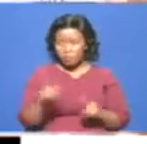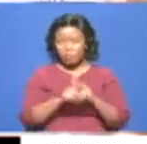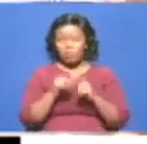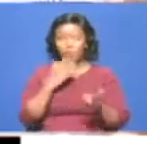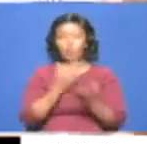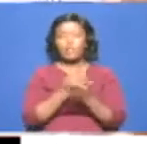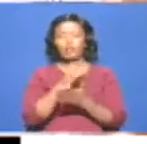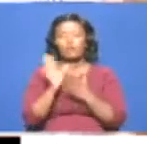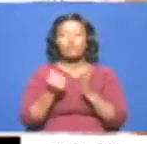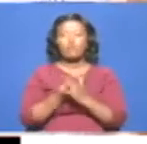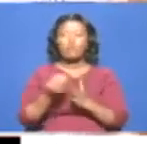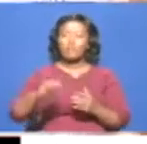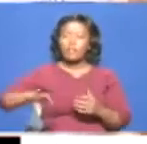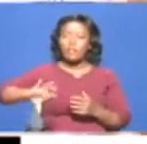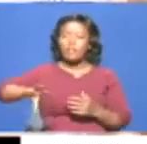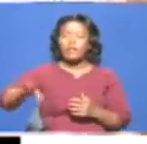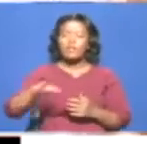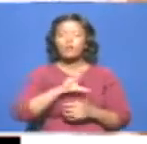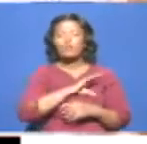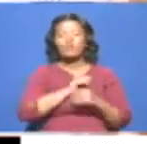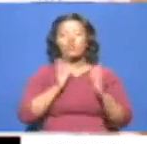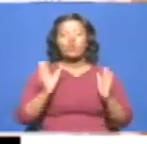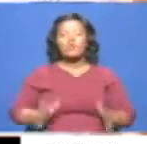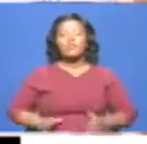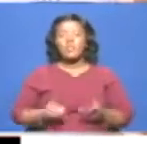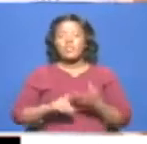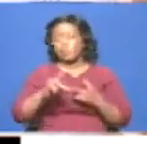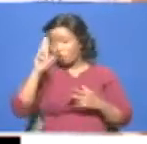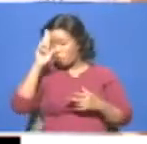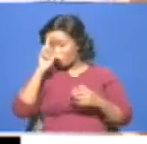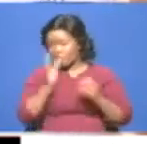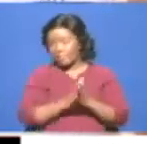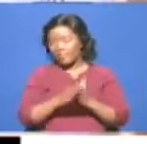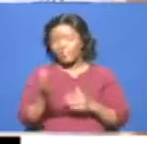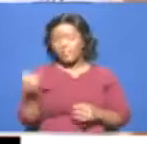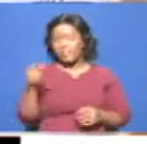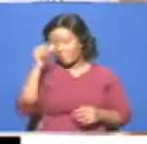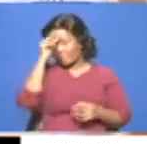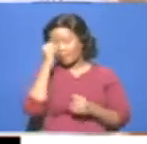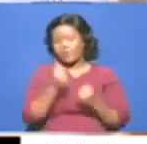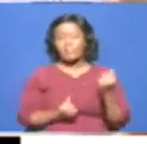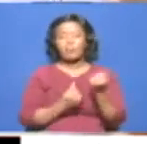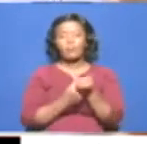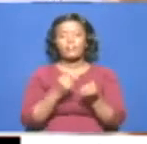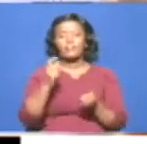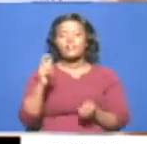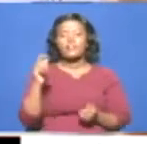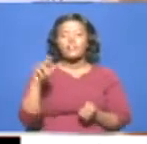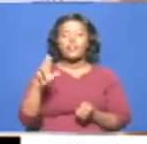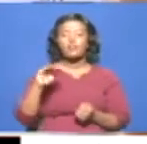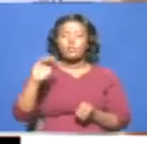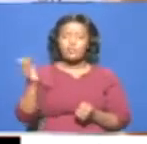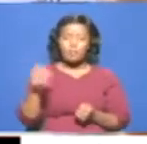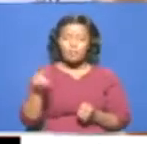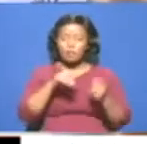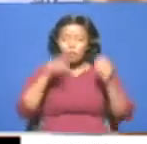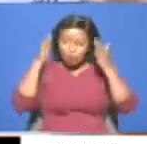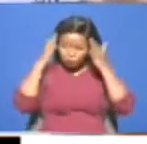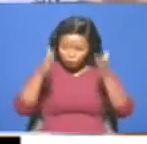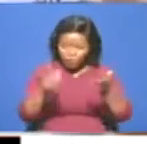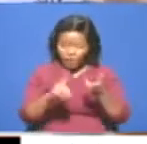commissioner, the administrative police, and other members of government supporting Tatu City. So we continue to focus on security,